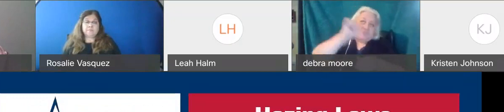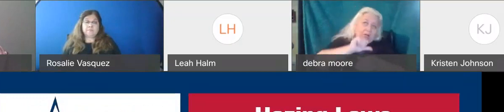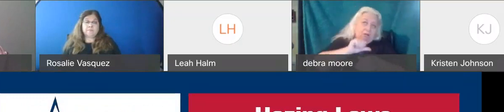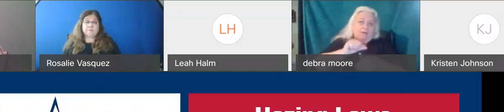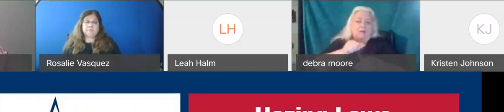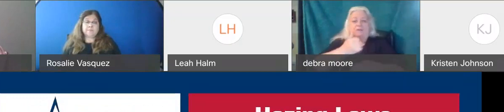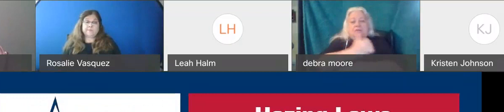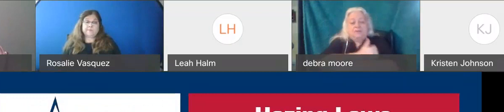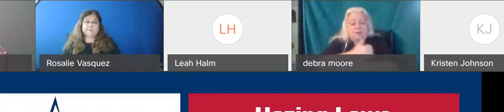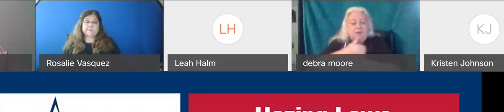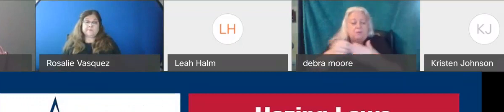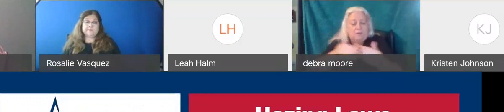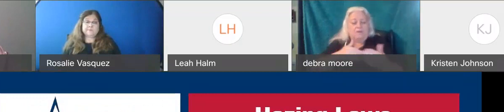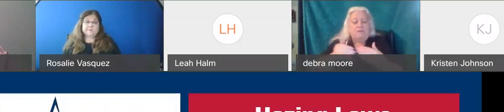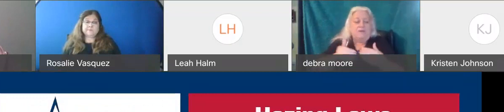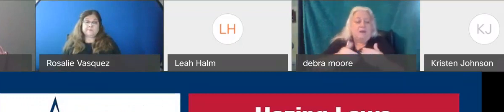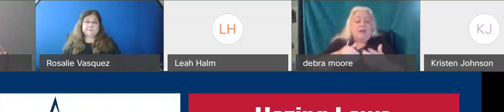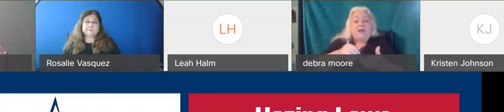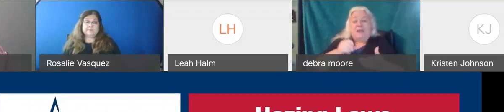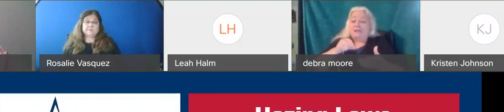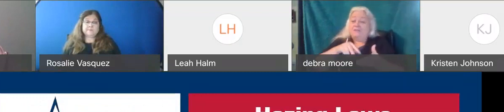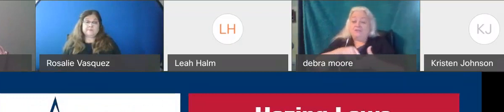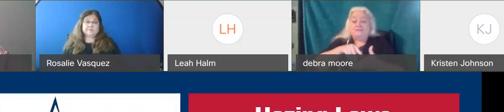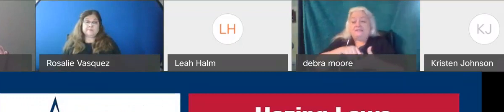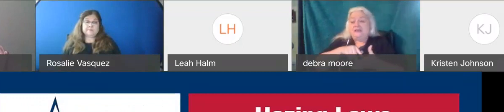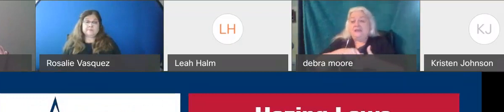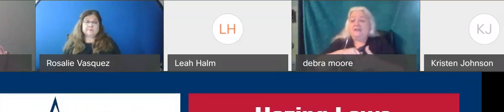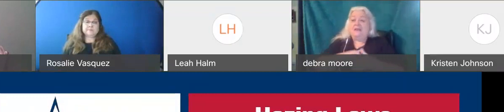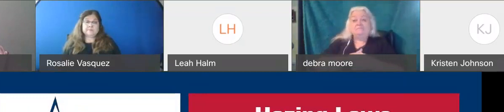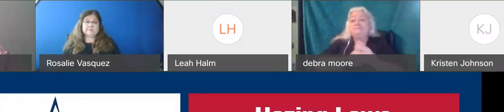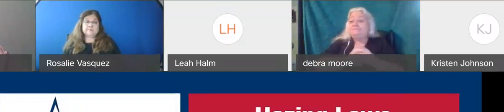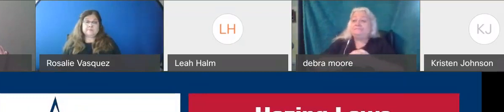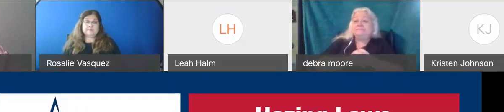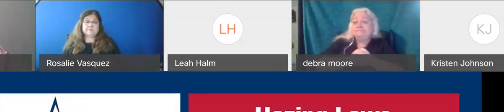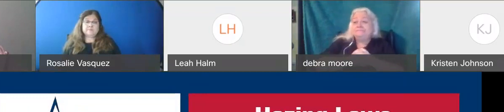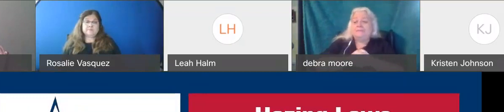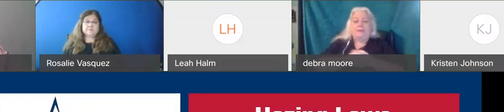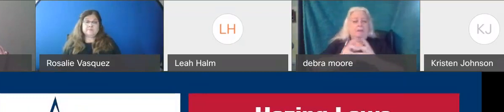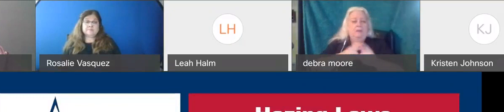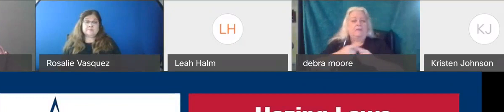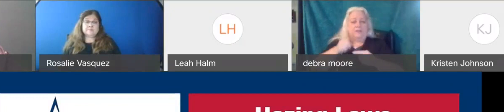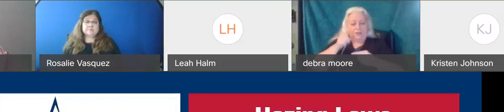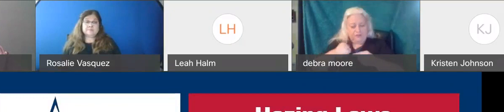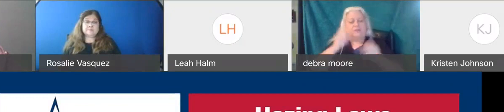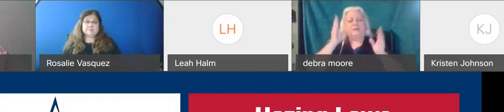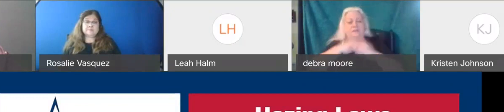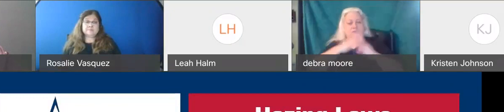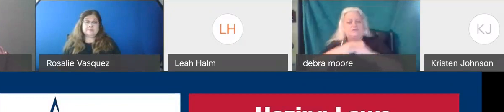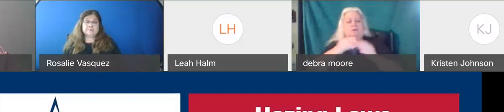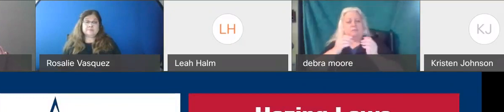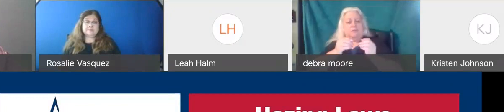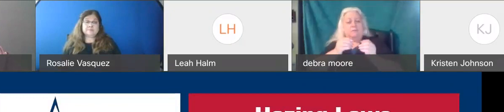the hazing or you're a bystander in the incident. Personal hazing offenses do occur with that. And